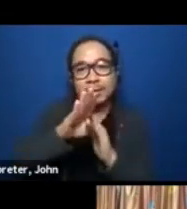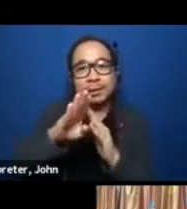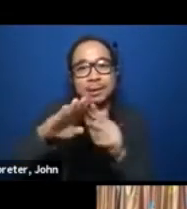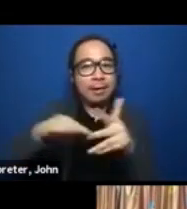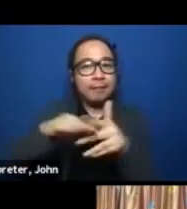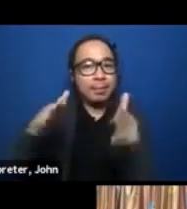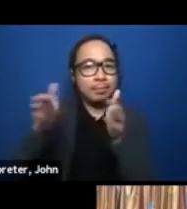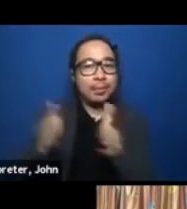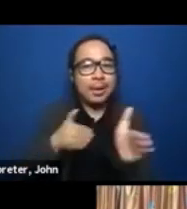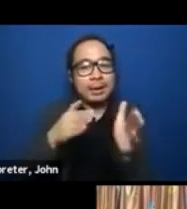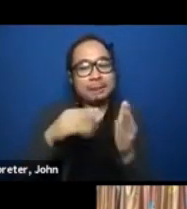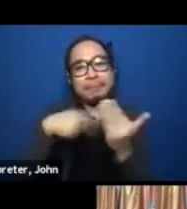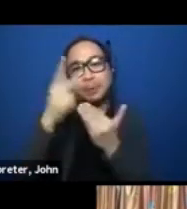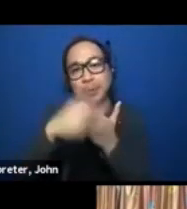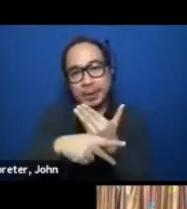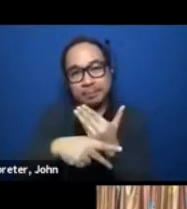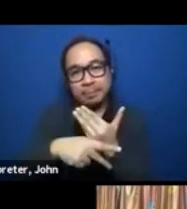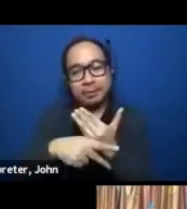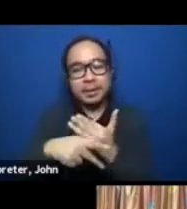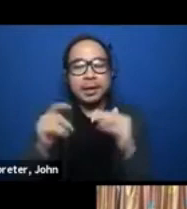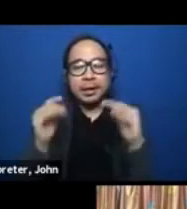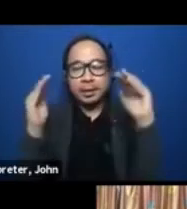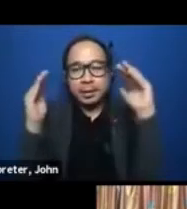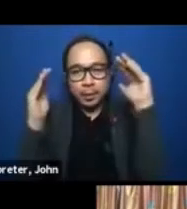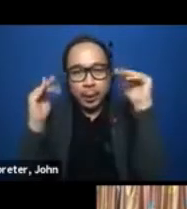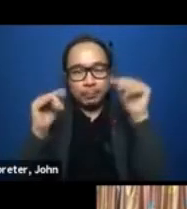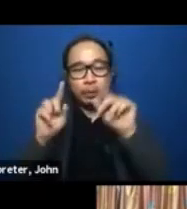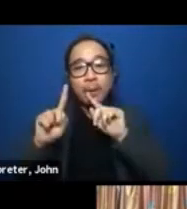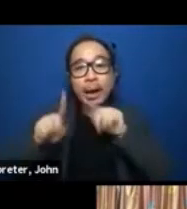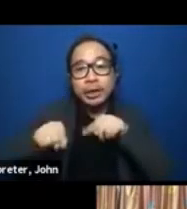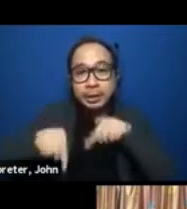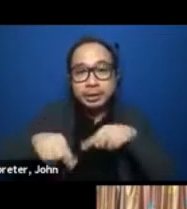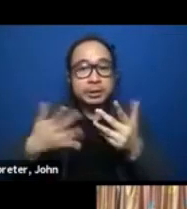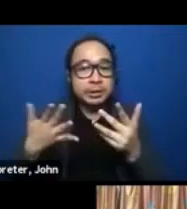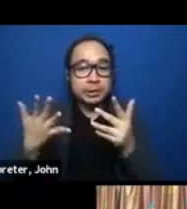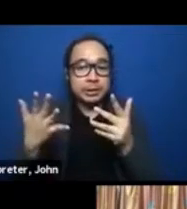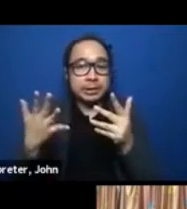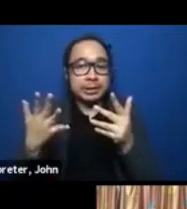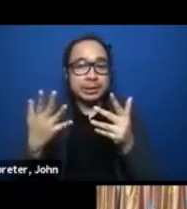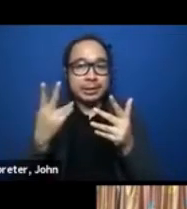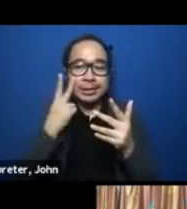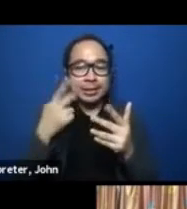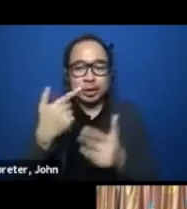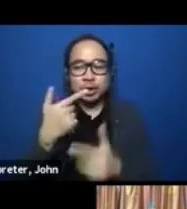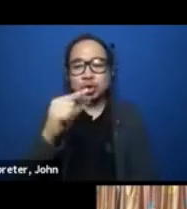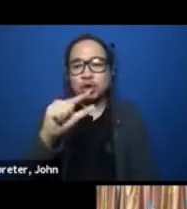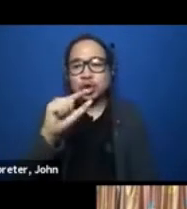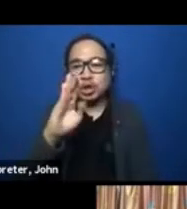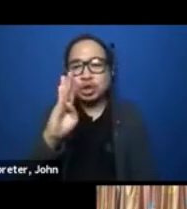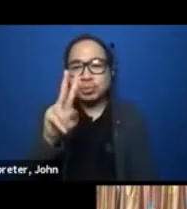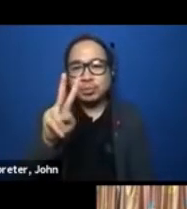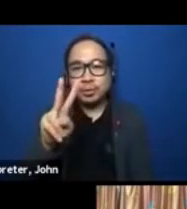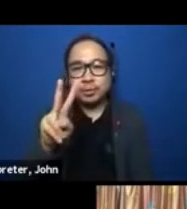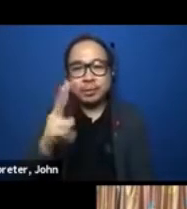packages, and we hope to address the exploiting the GBV, as you can see from my presentation. So we